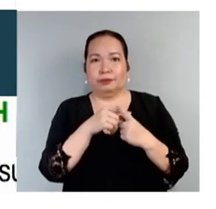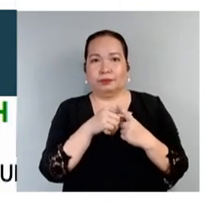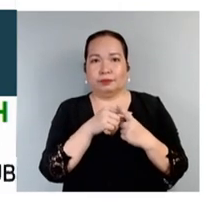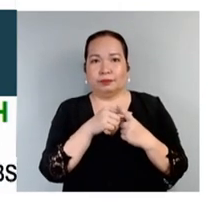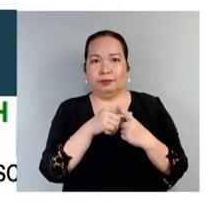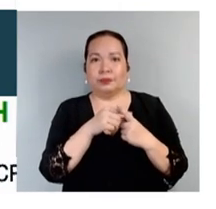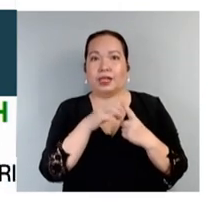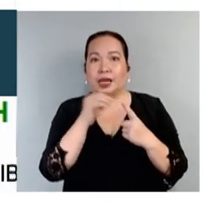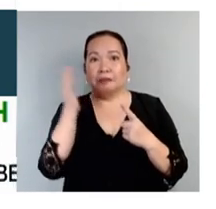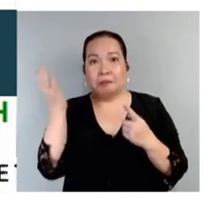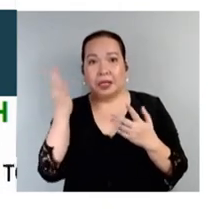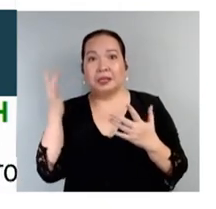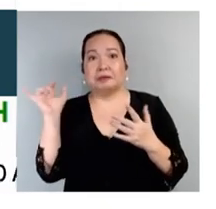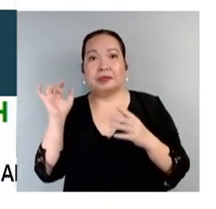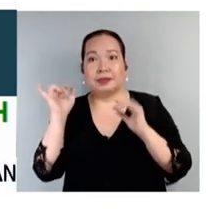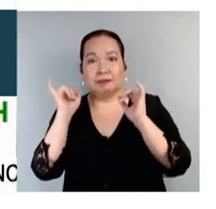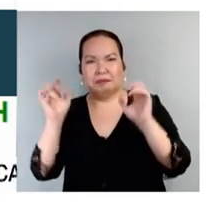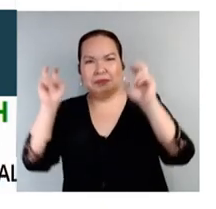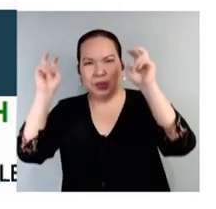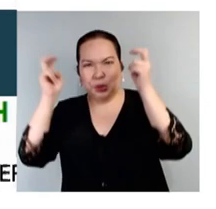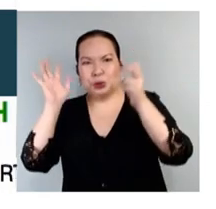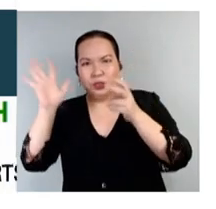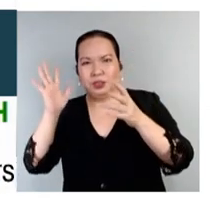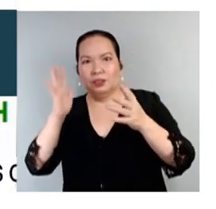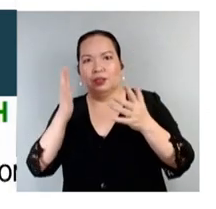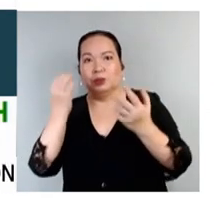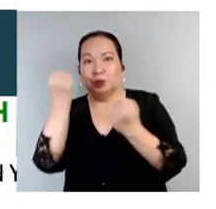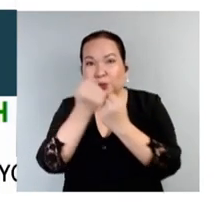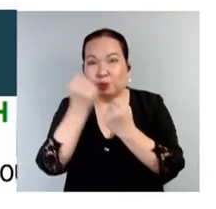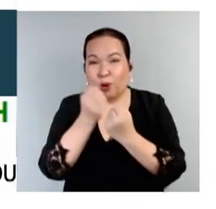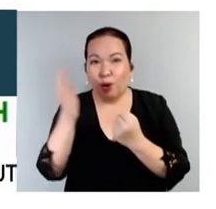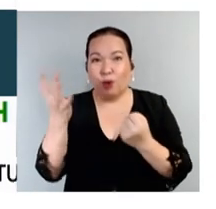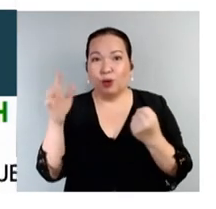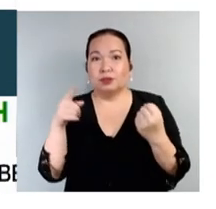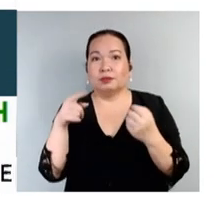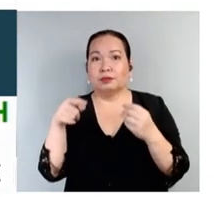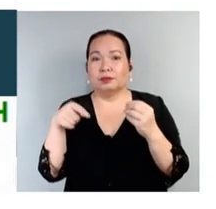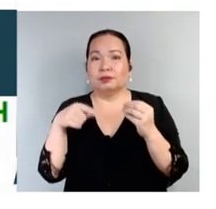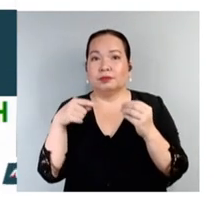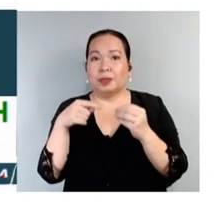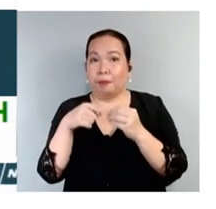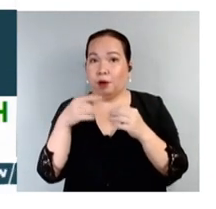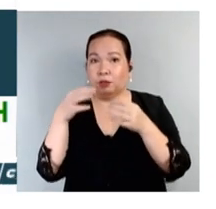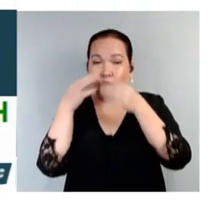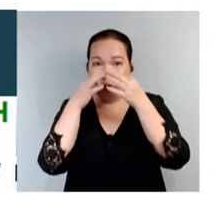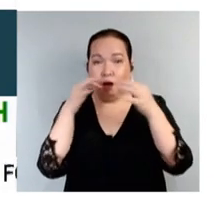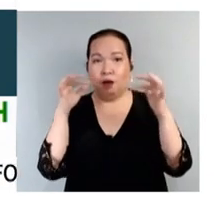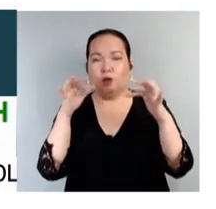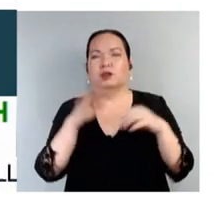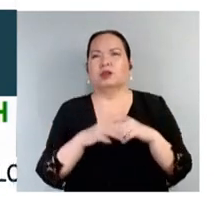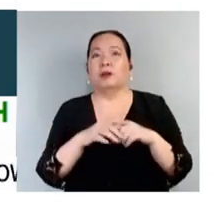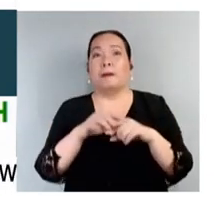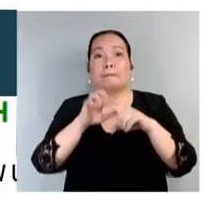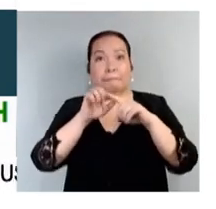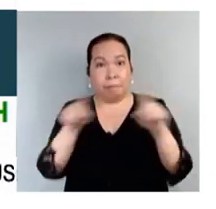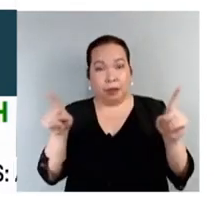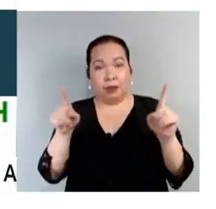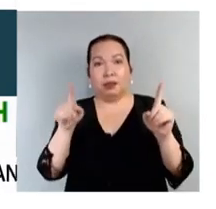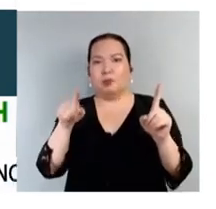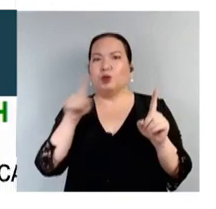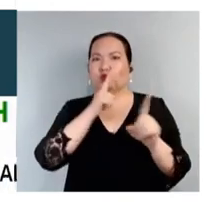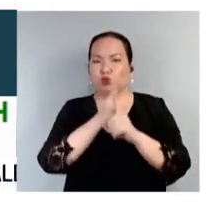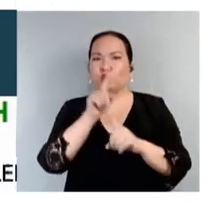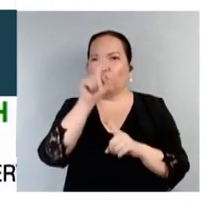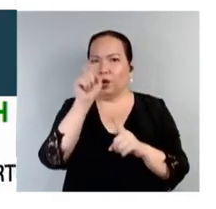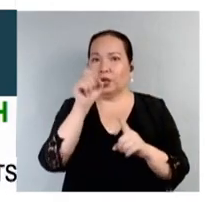focus on the same issues as the current administration, the question is if existing institutions or existing legal